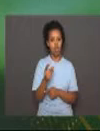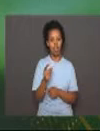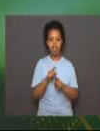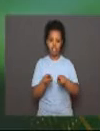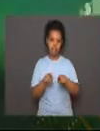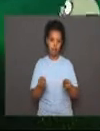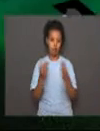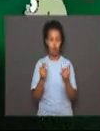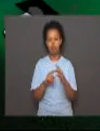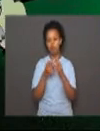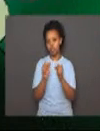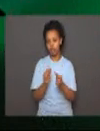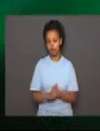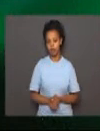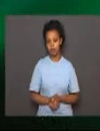begin now.